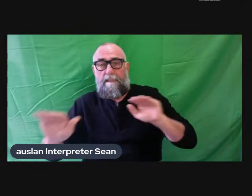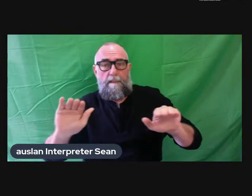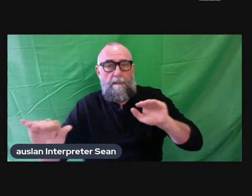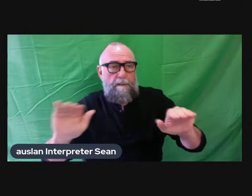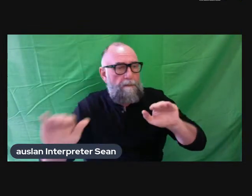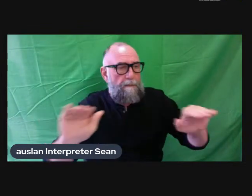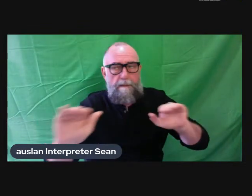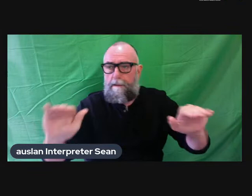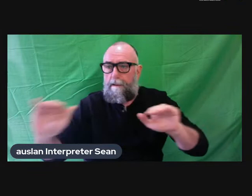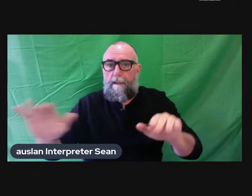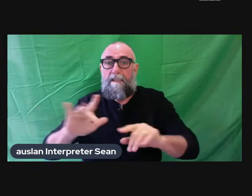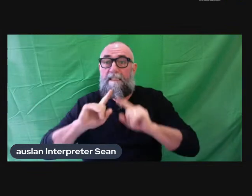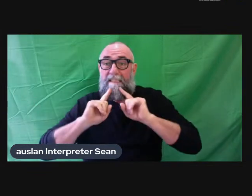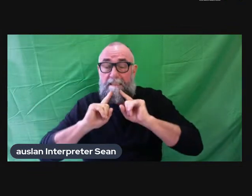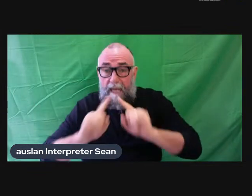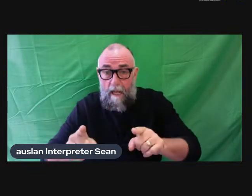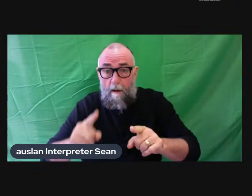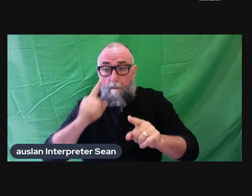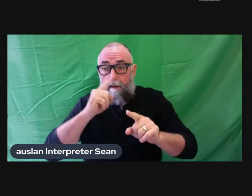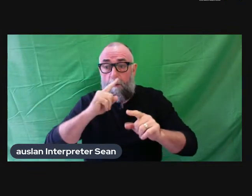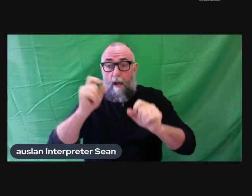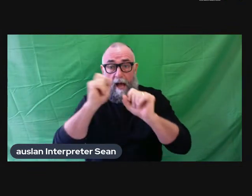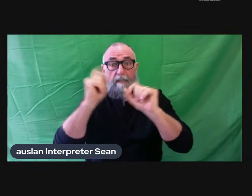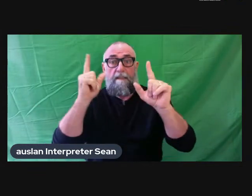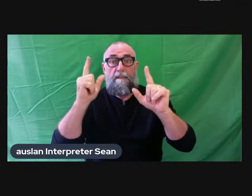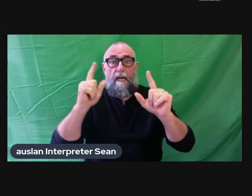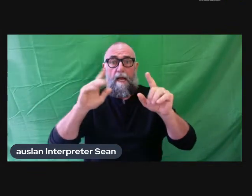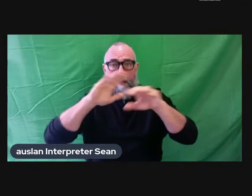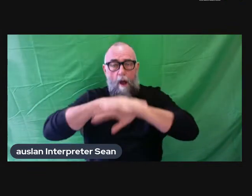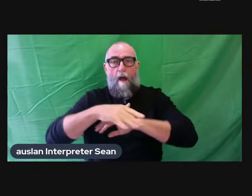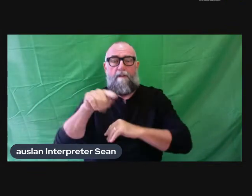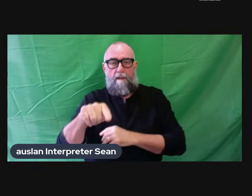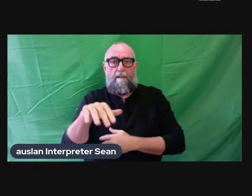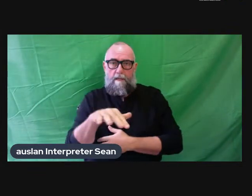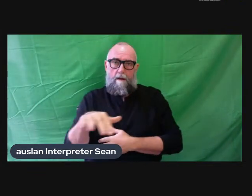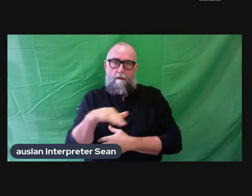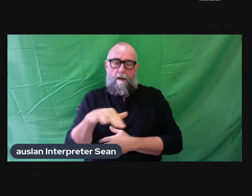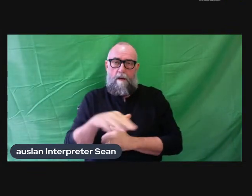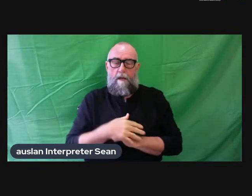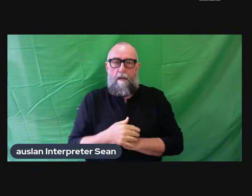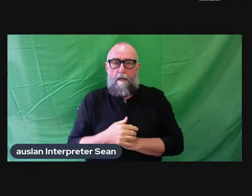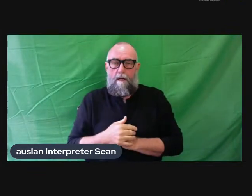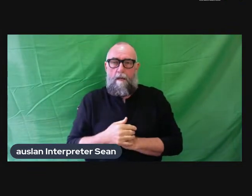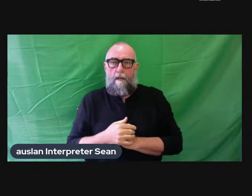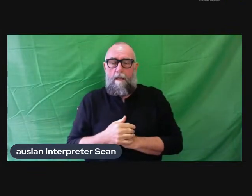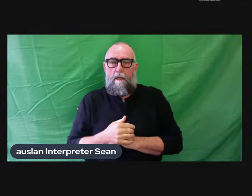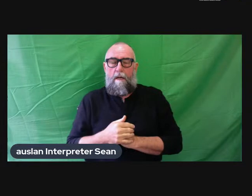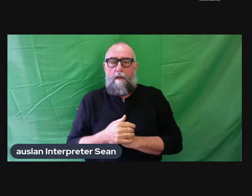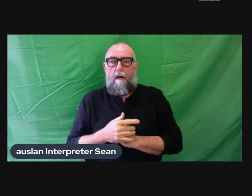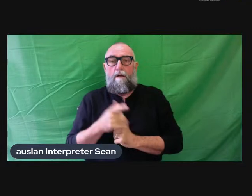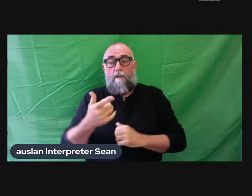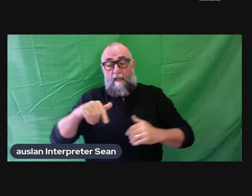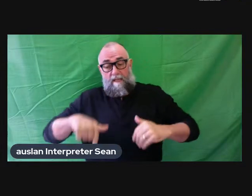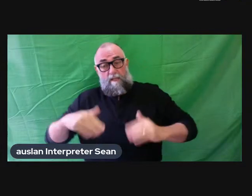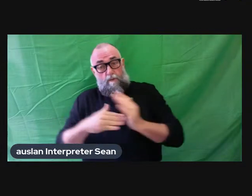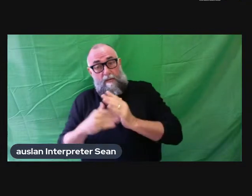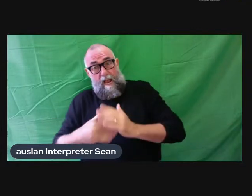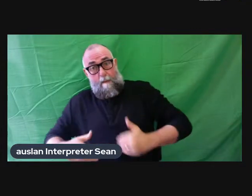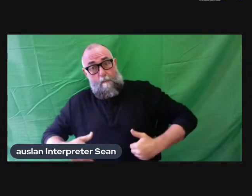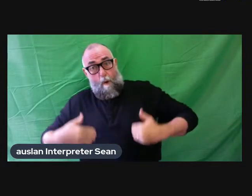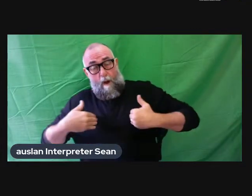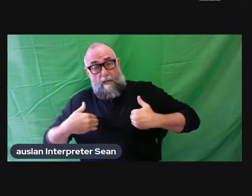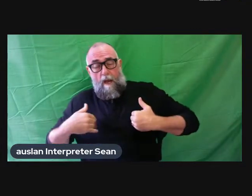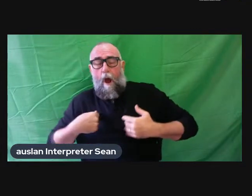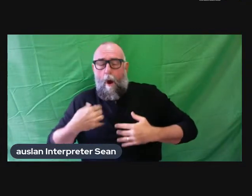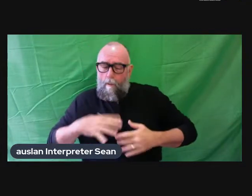support to those affected. So this morning tea, all up though, is a positive thing. It's